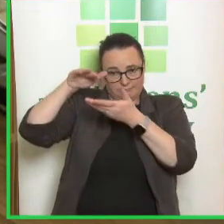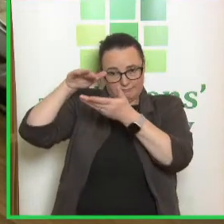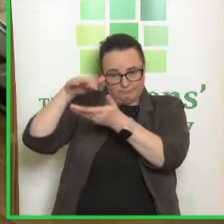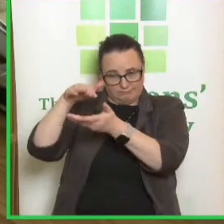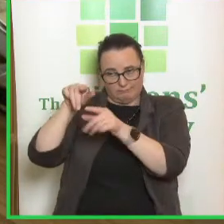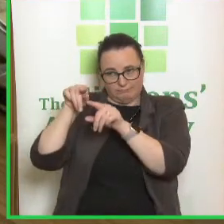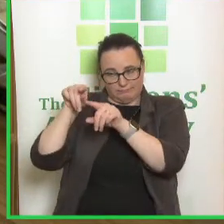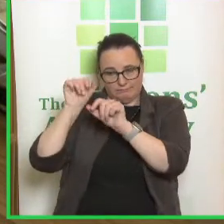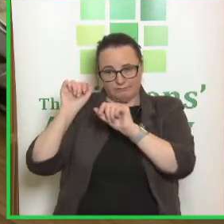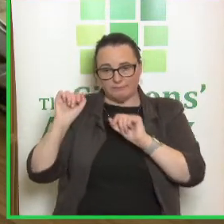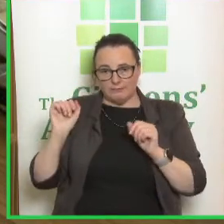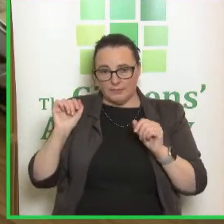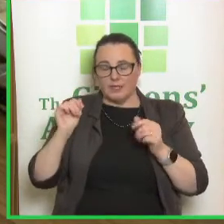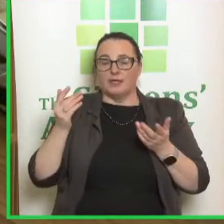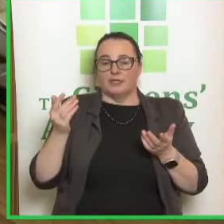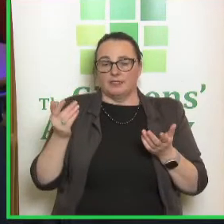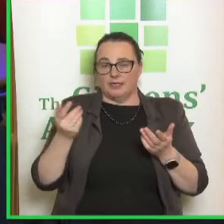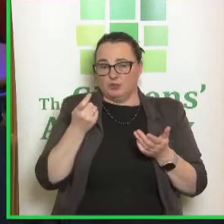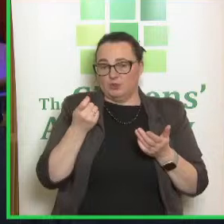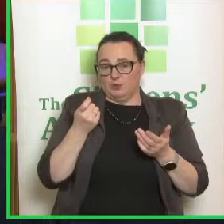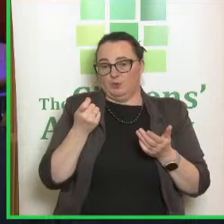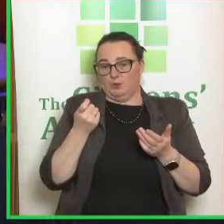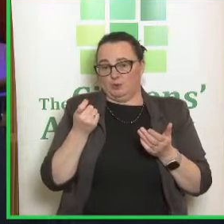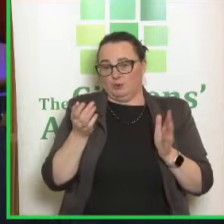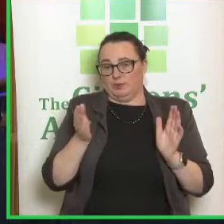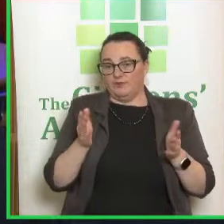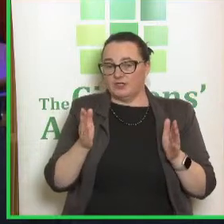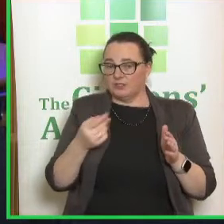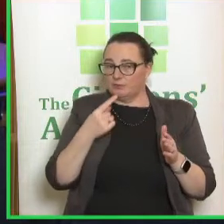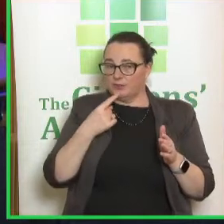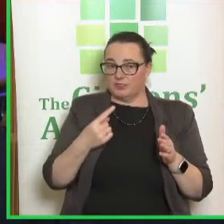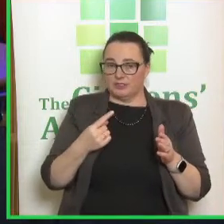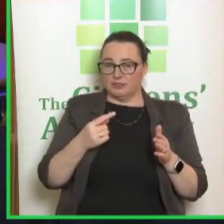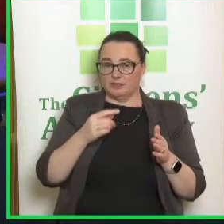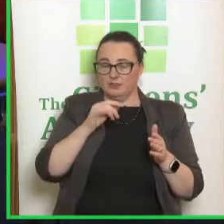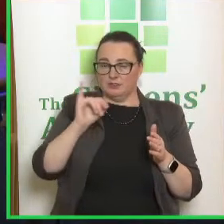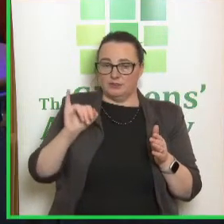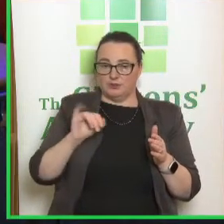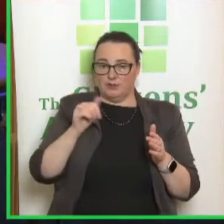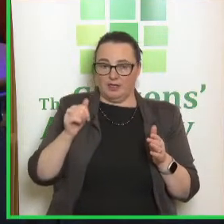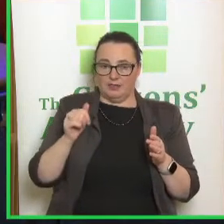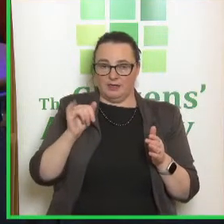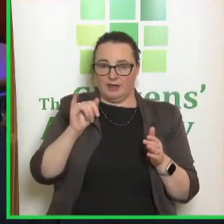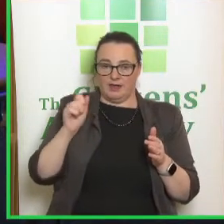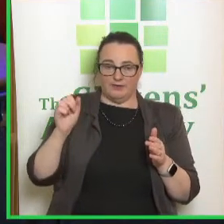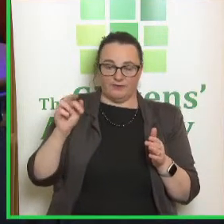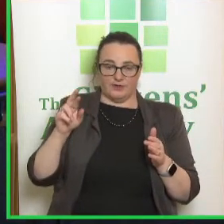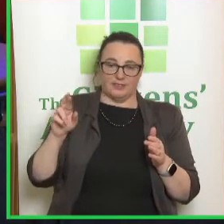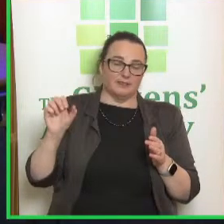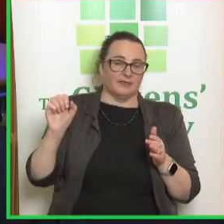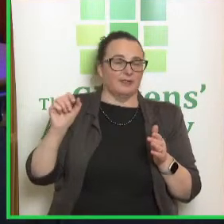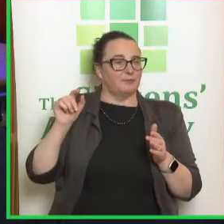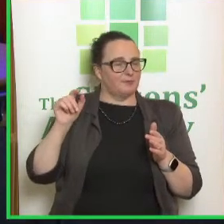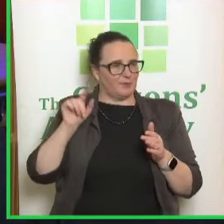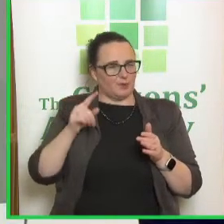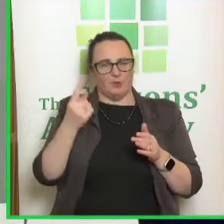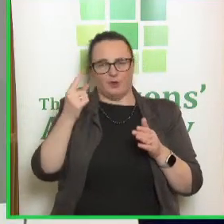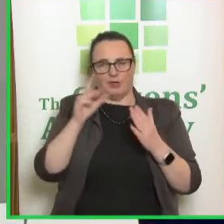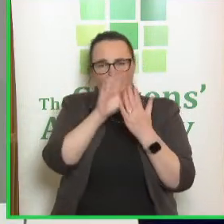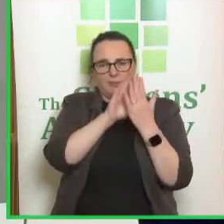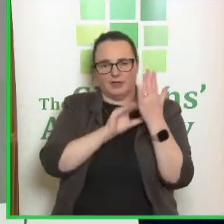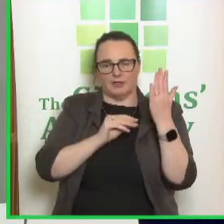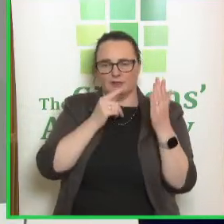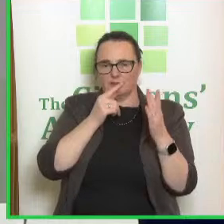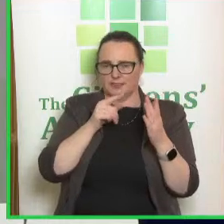the closing from my perspective, just again, I think it's Johanna Ivers' model. She has a lot of models, Johanna Ivers, but there was one that's reflected in